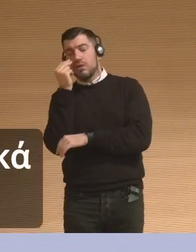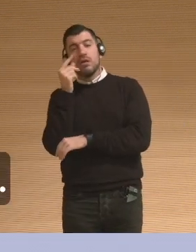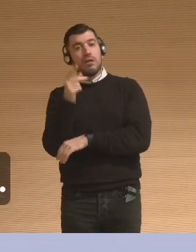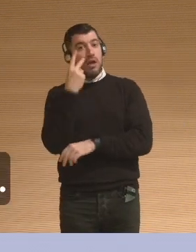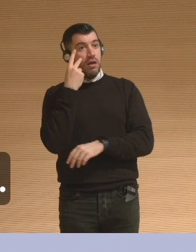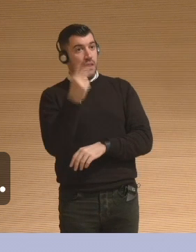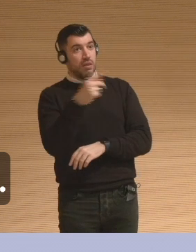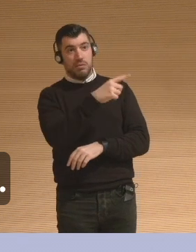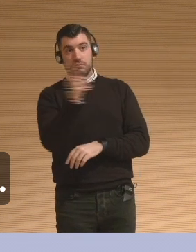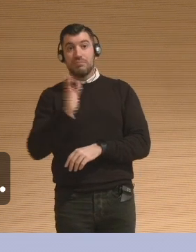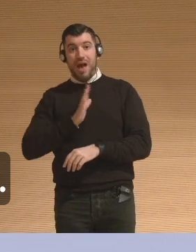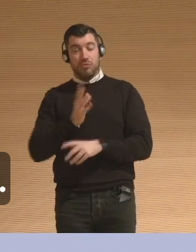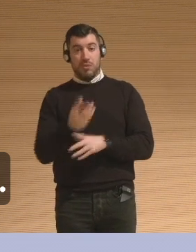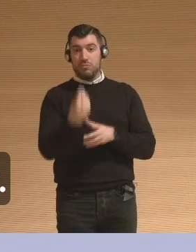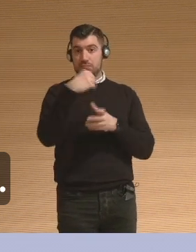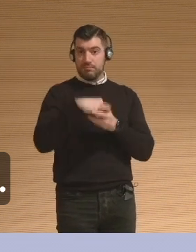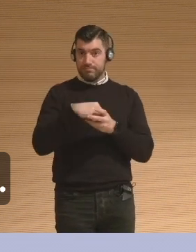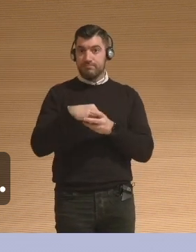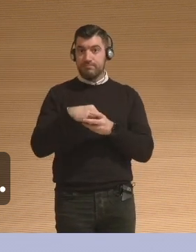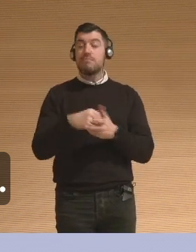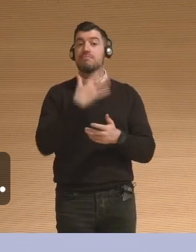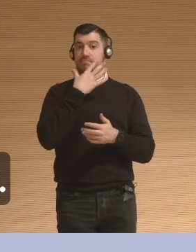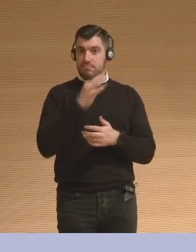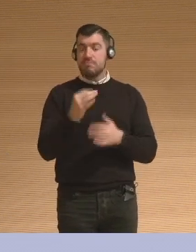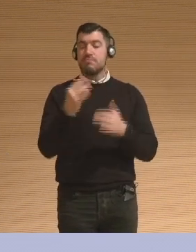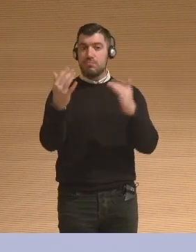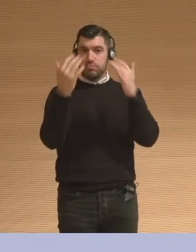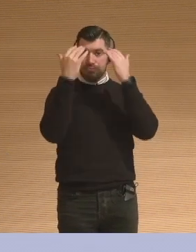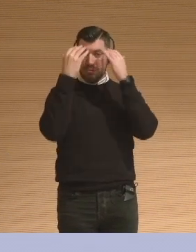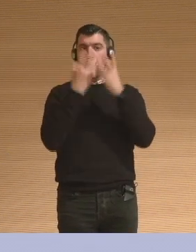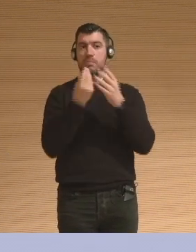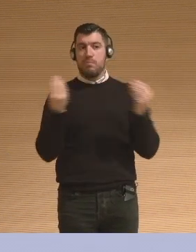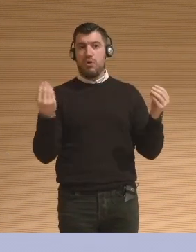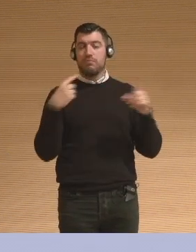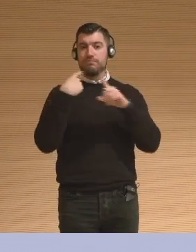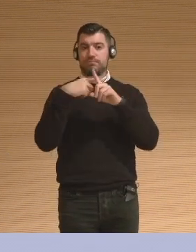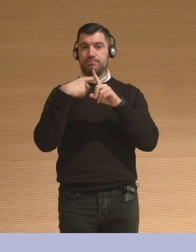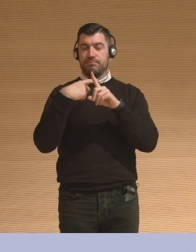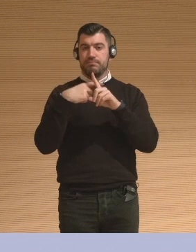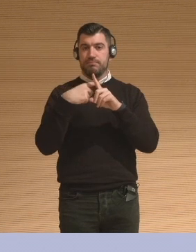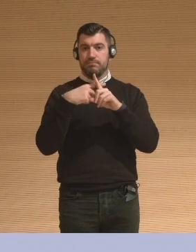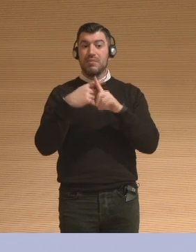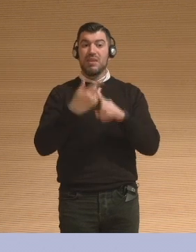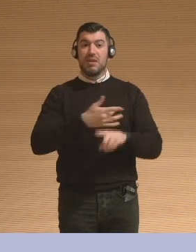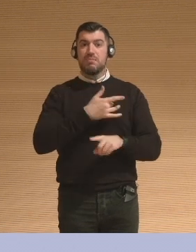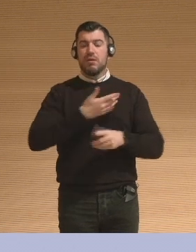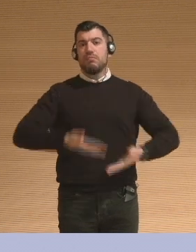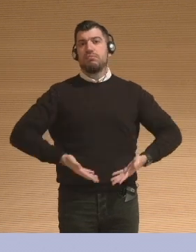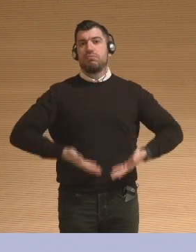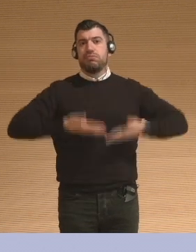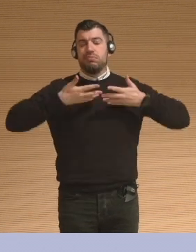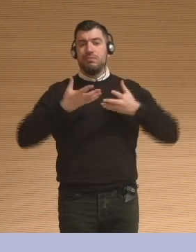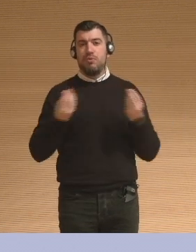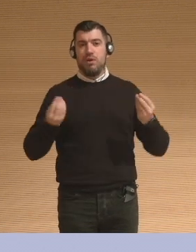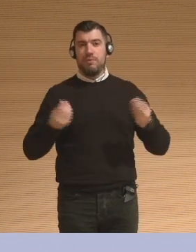demographic, health-related, and activity-related variables. The study also finds that there may